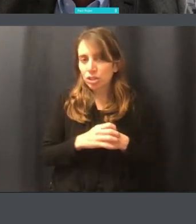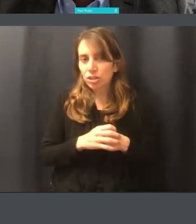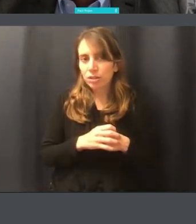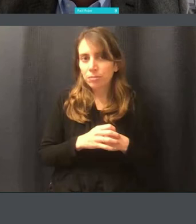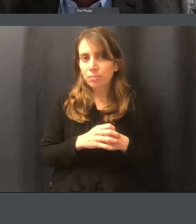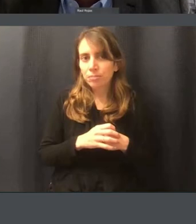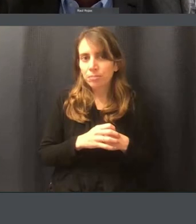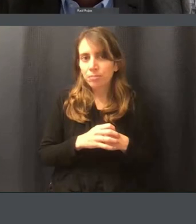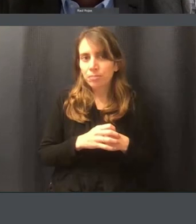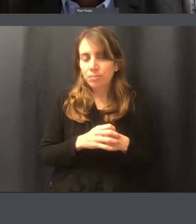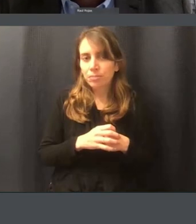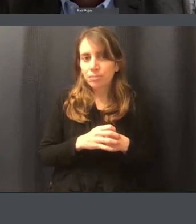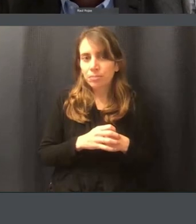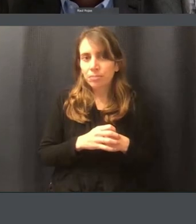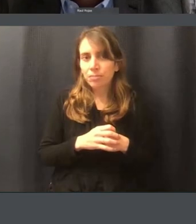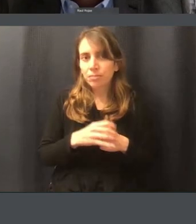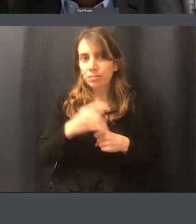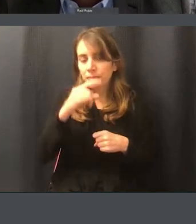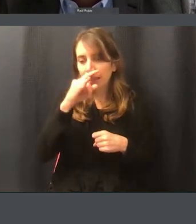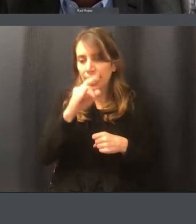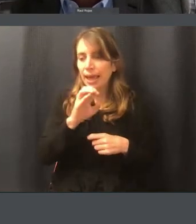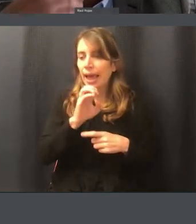Mhm.